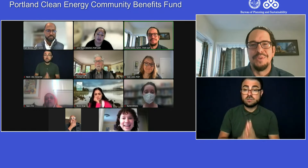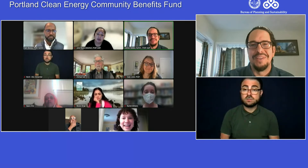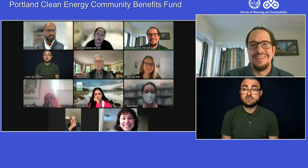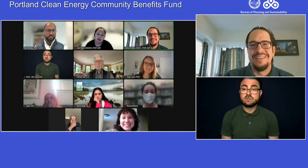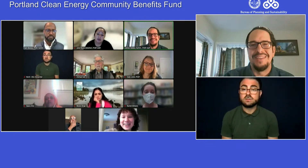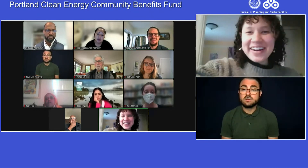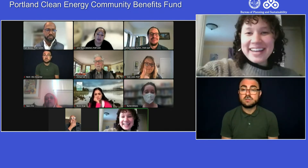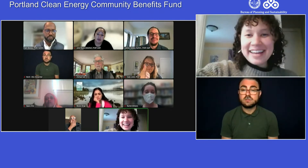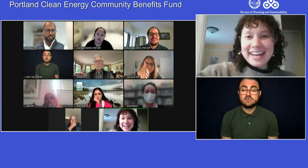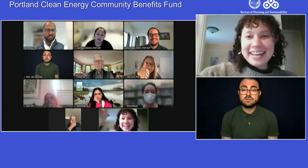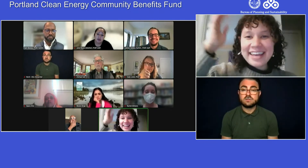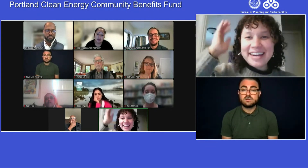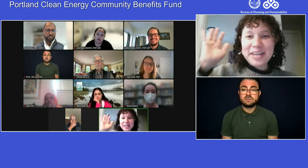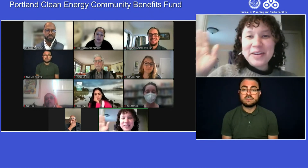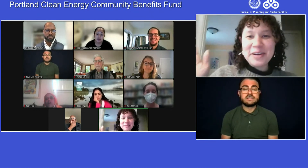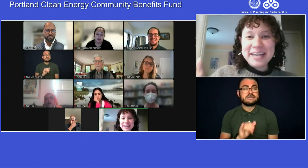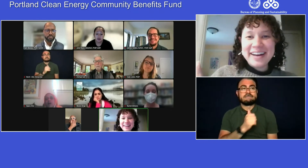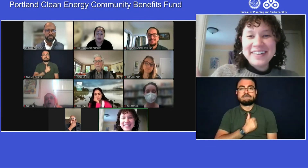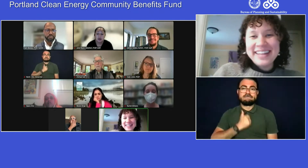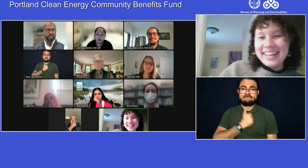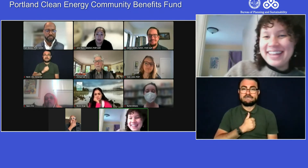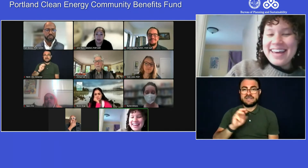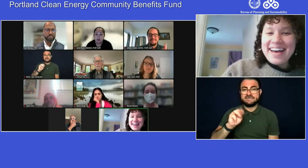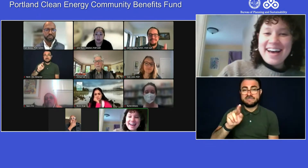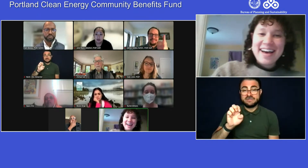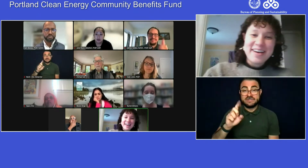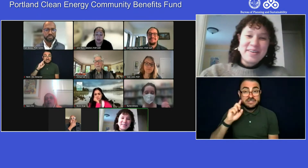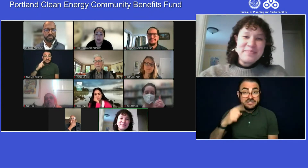Oh, you're muted. Sorry, can you hear me now?